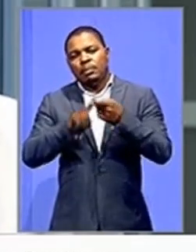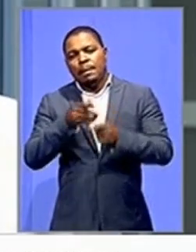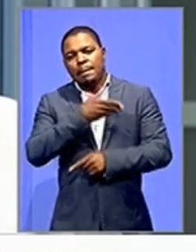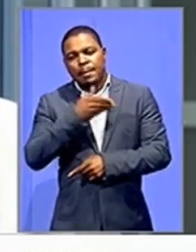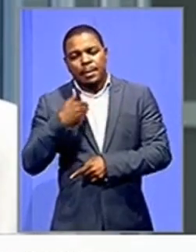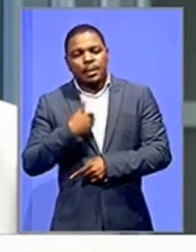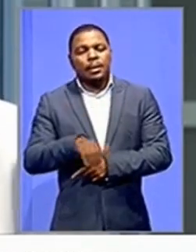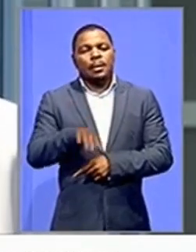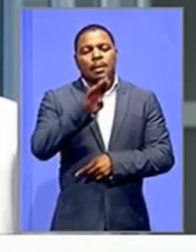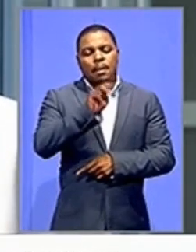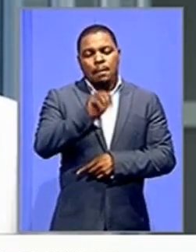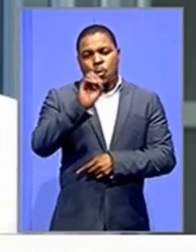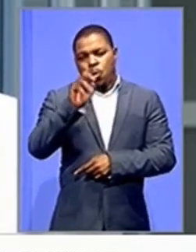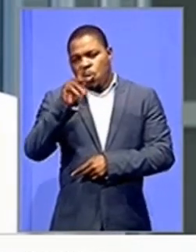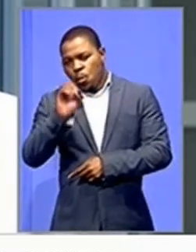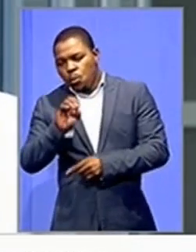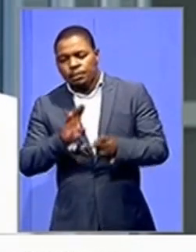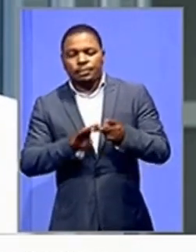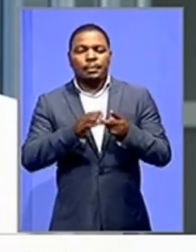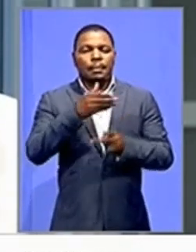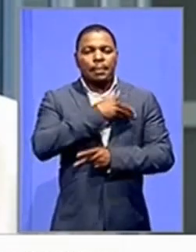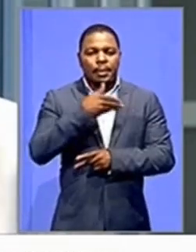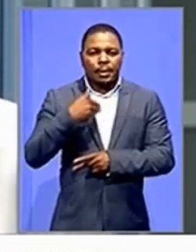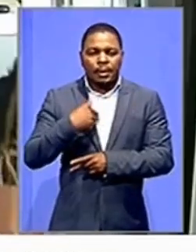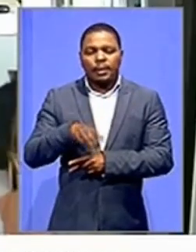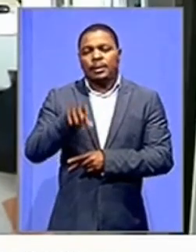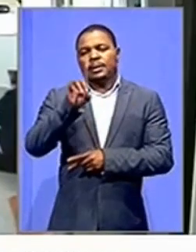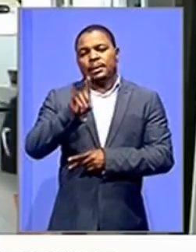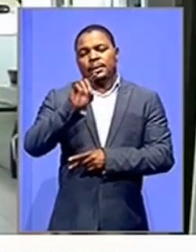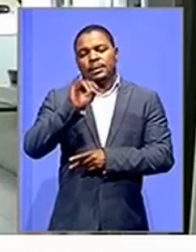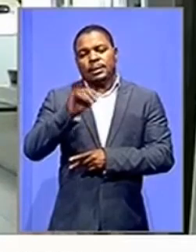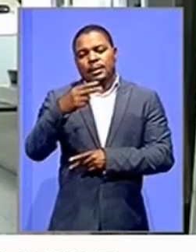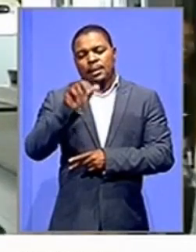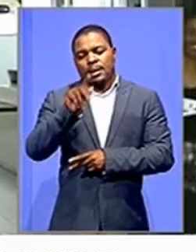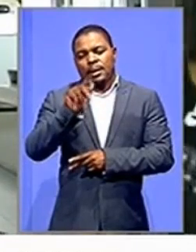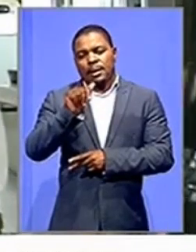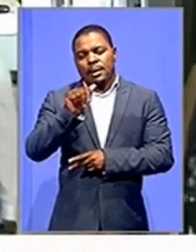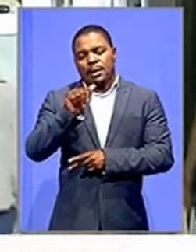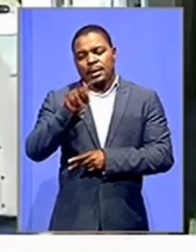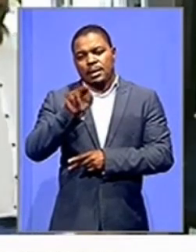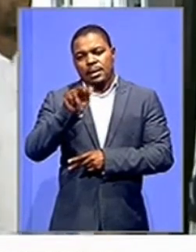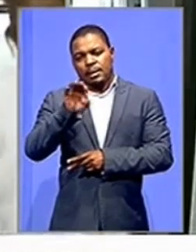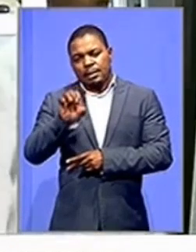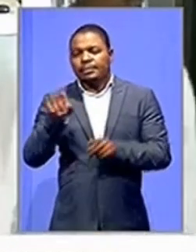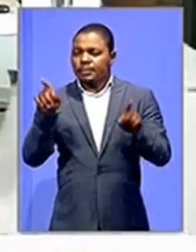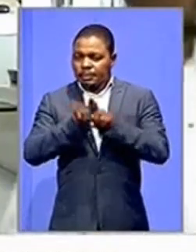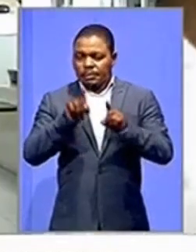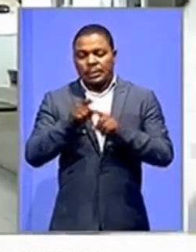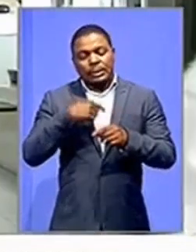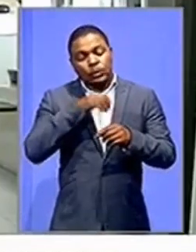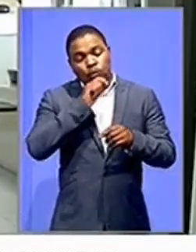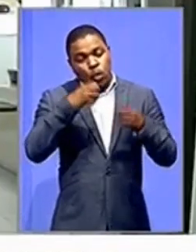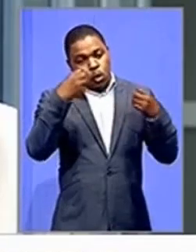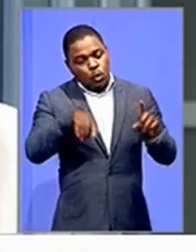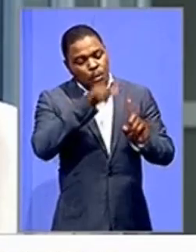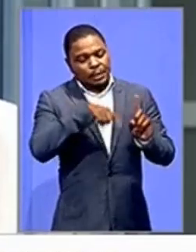mme Moko, nka bua ka bo Sebulelo Ditlhakanyane. Mme ke ka ho ke re nna ke lahlehetswe